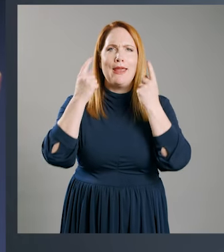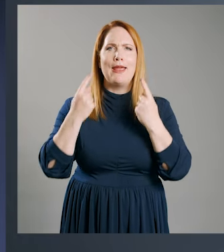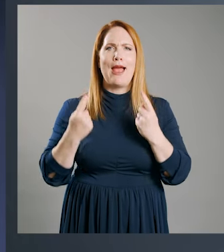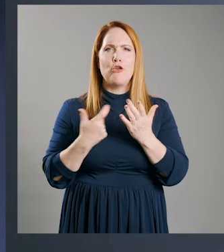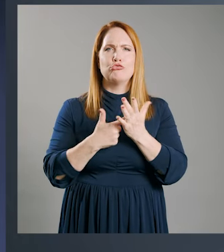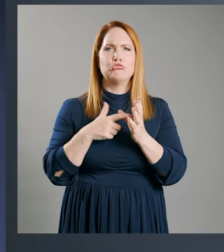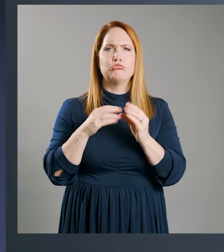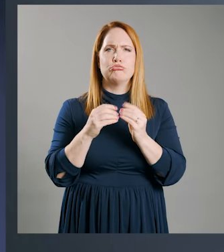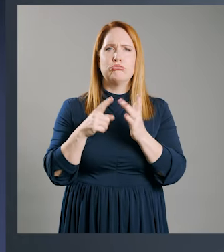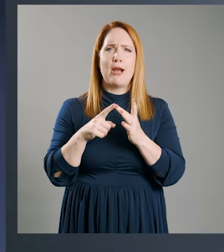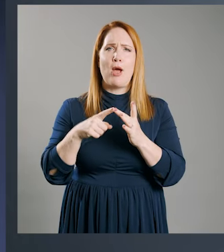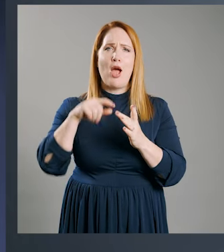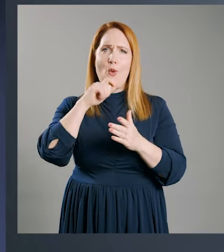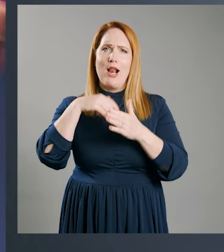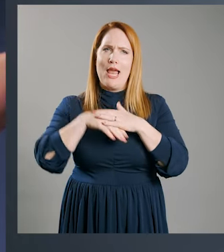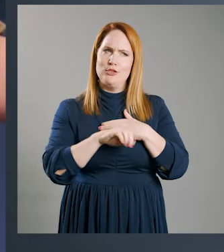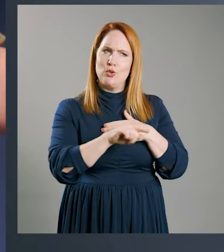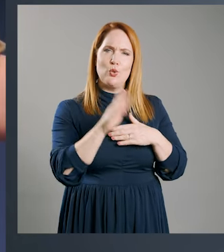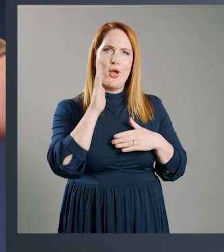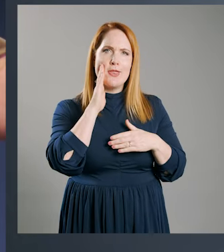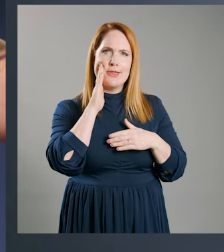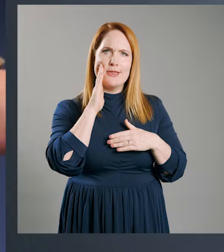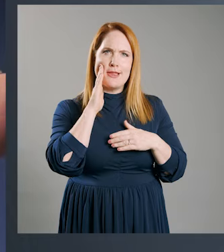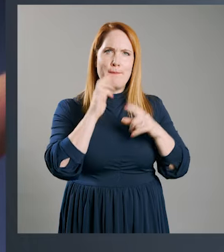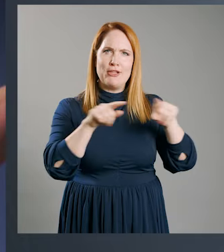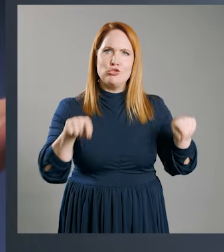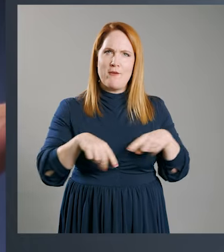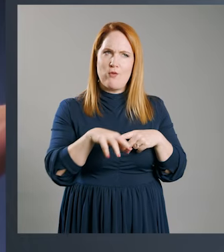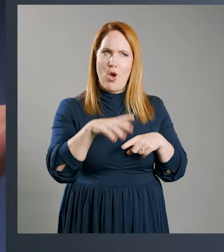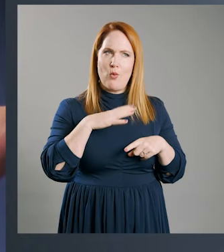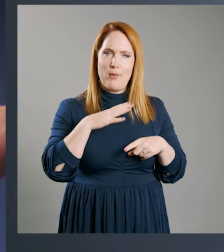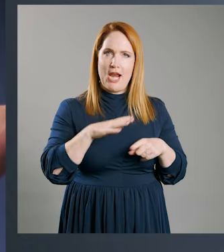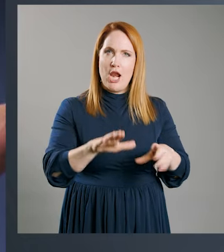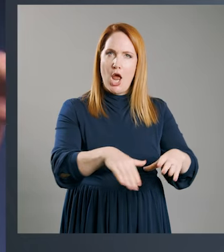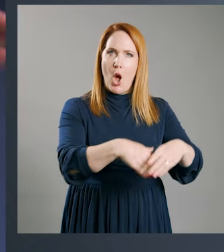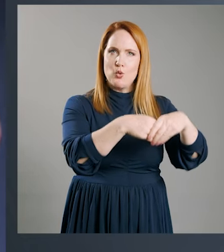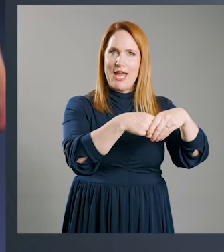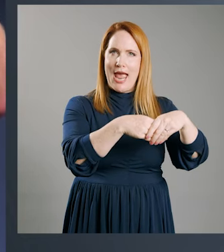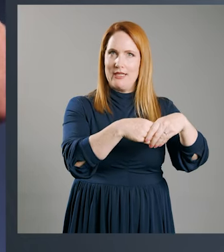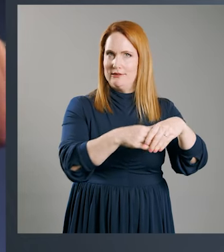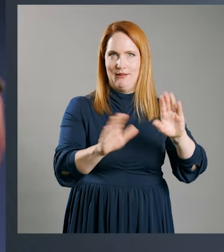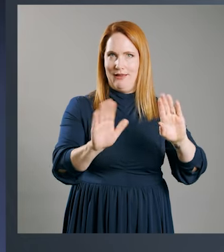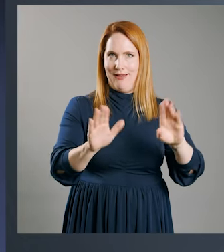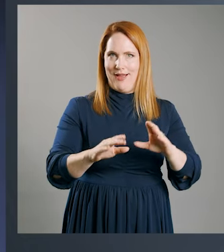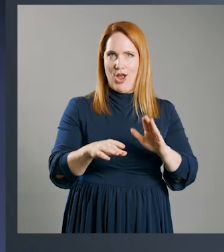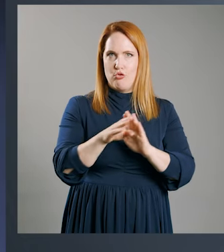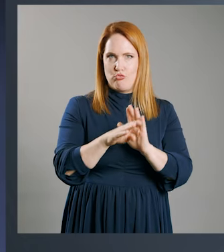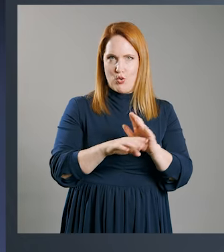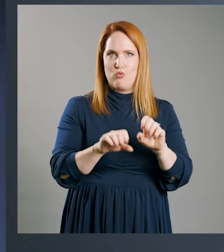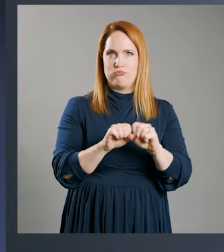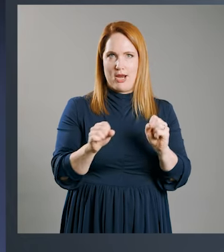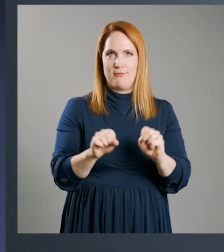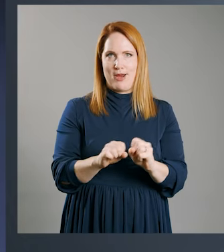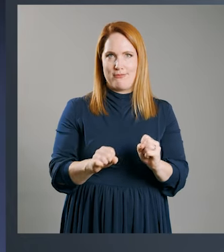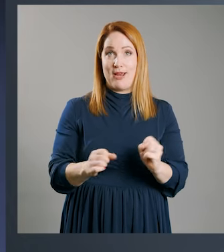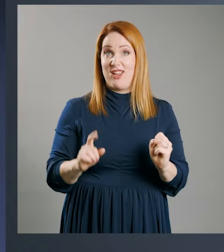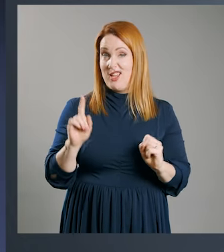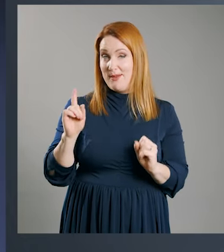rabbi would go into the bedroom of a woman and take her hand when she was sick. There were all these different rules that were being